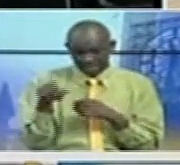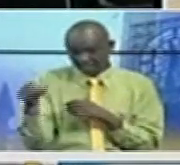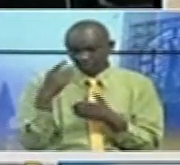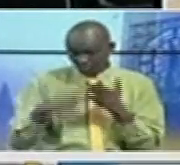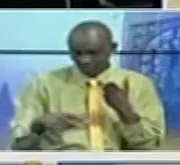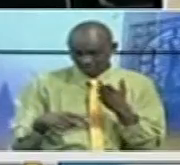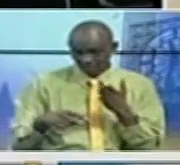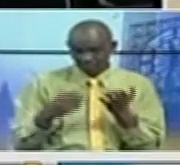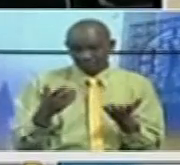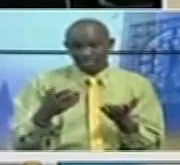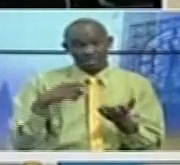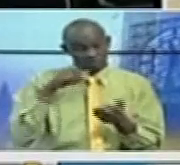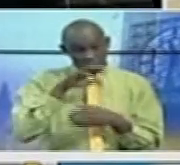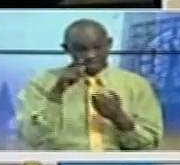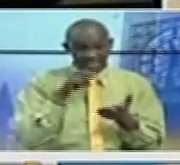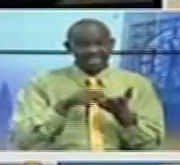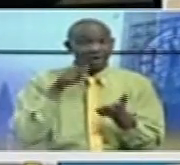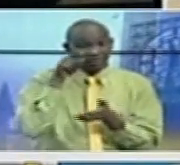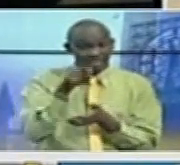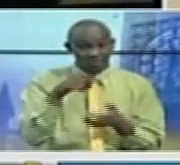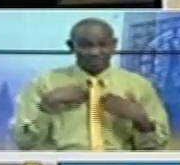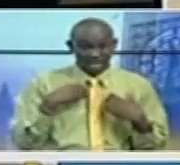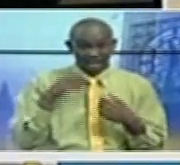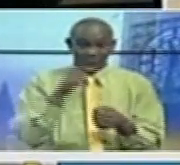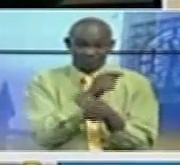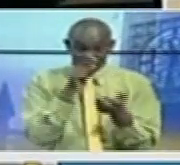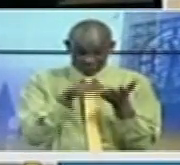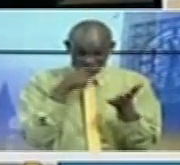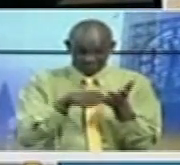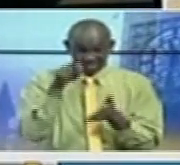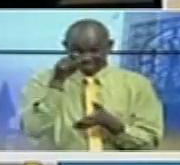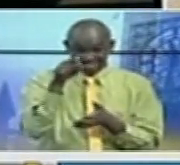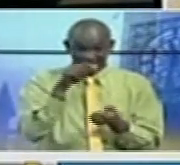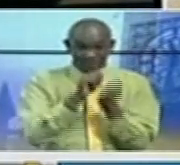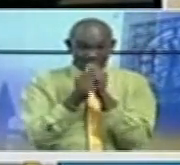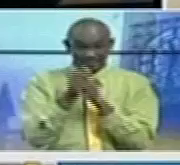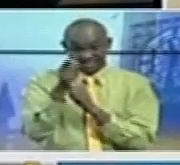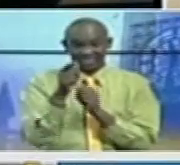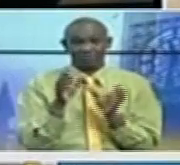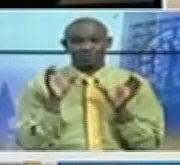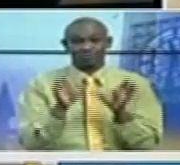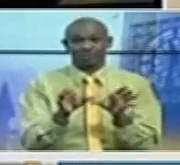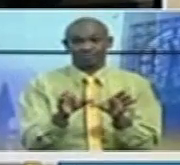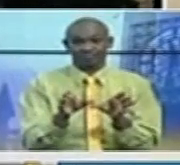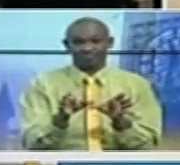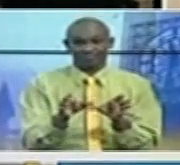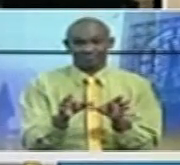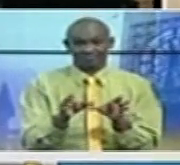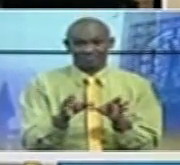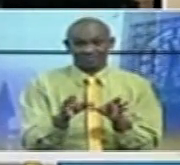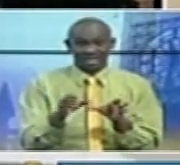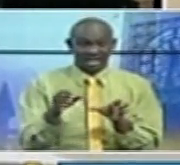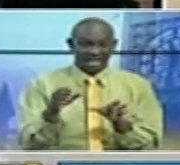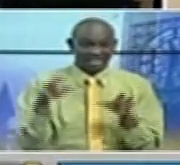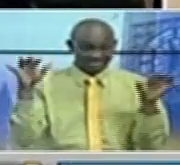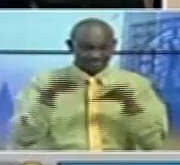see, Ben, to be honest, that is where I fault the amendment that was imposed by the Assembly of State